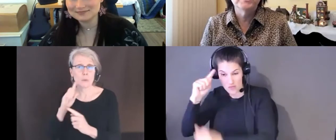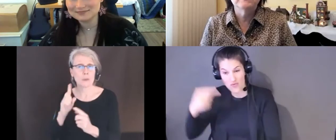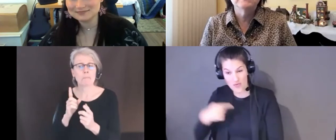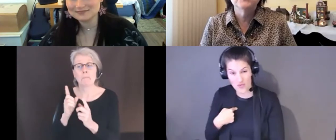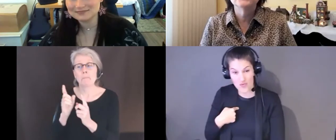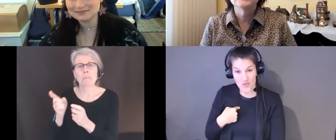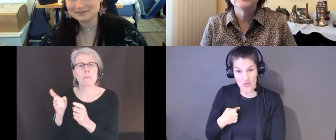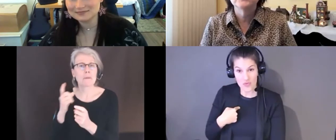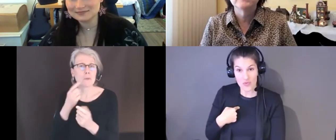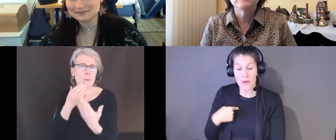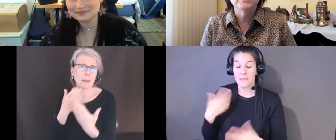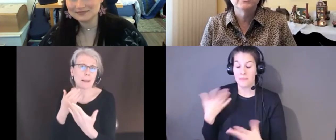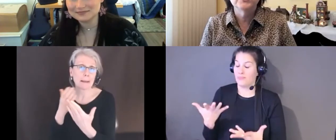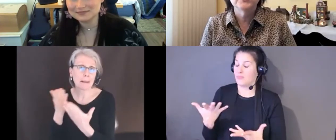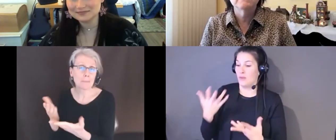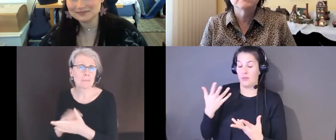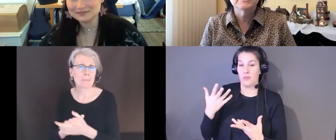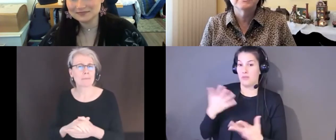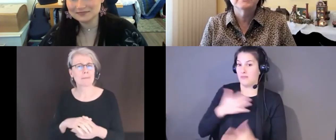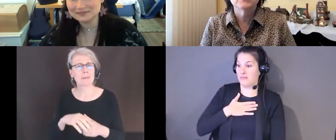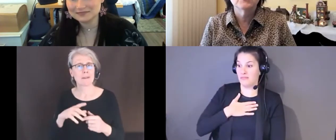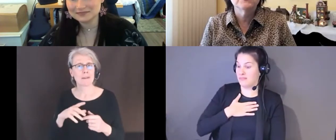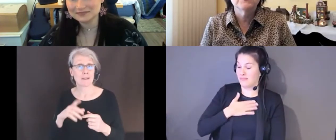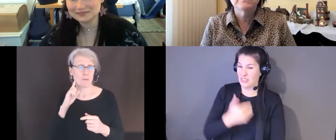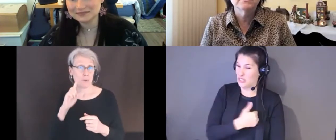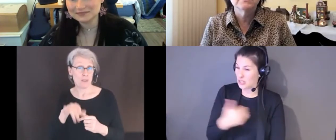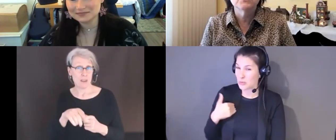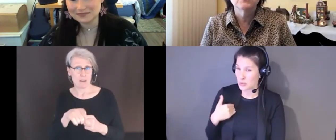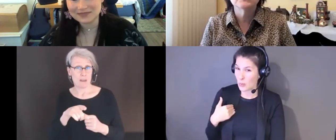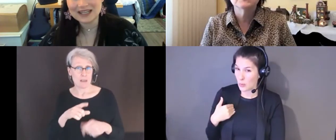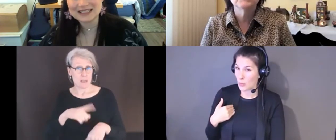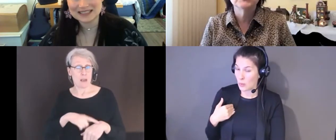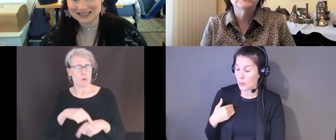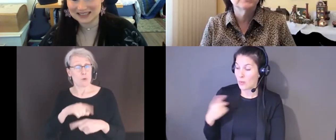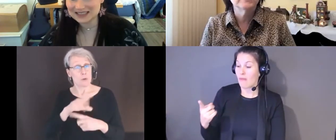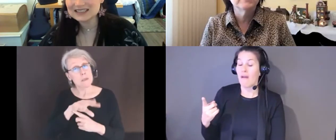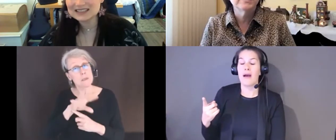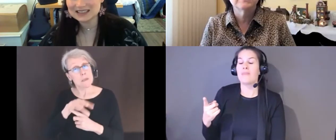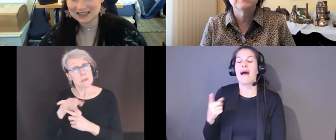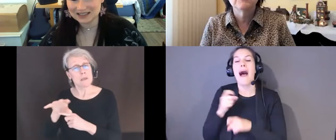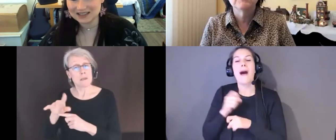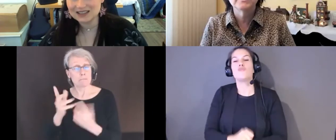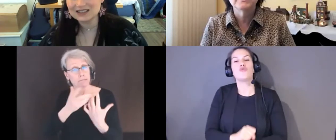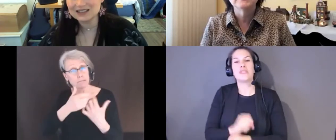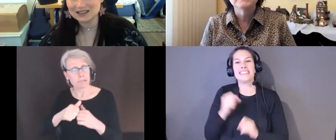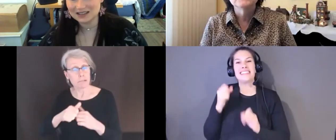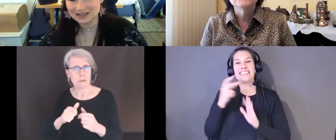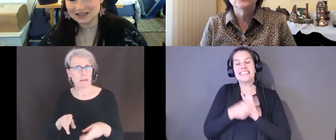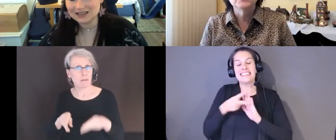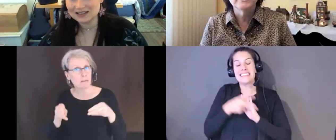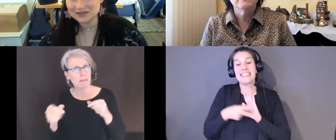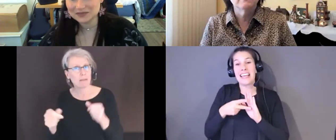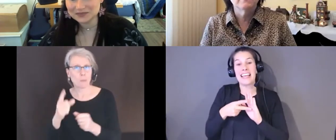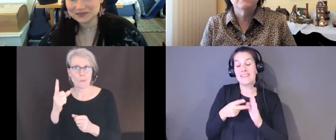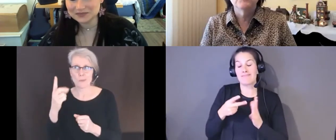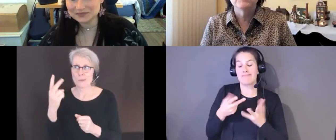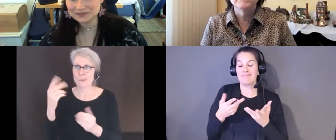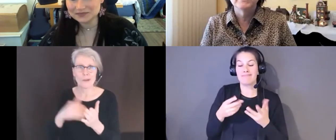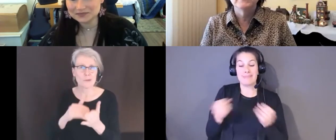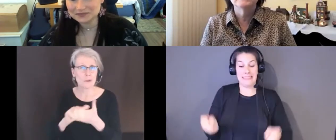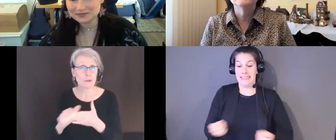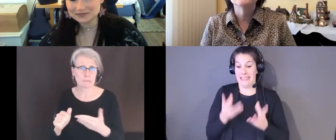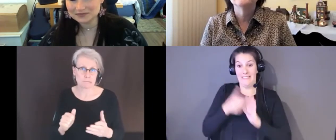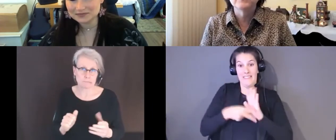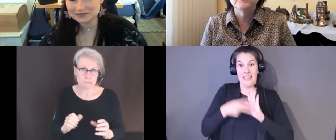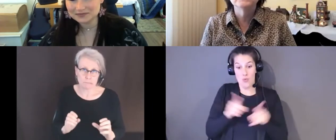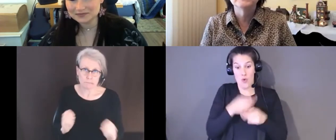grateful, because usually when you have a video put together like that, it can cost you thousands of dollars, and we don't have that kind of money. So like